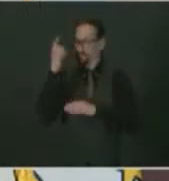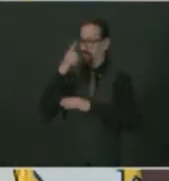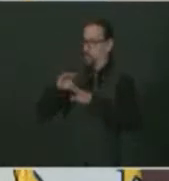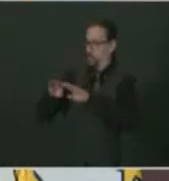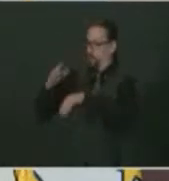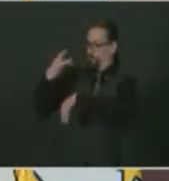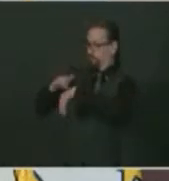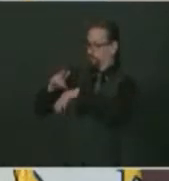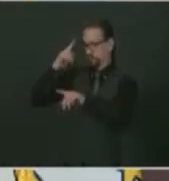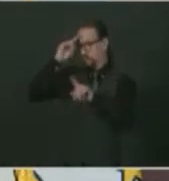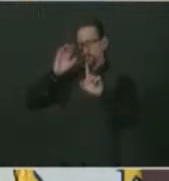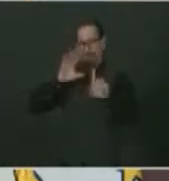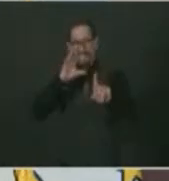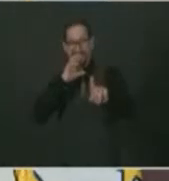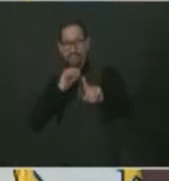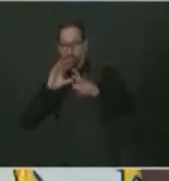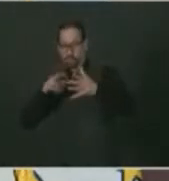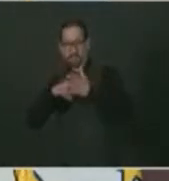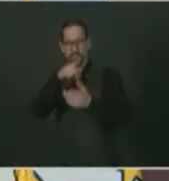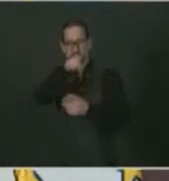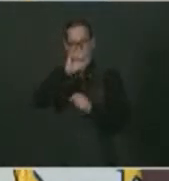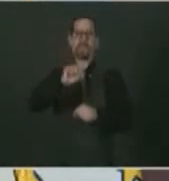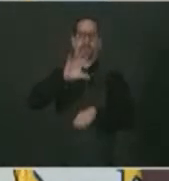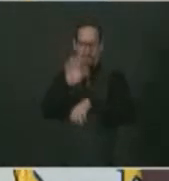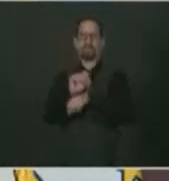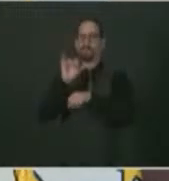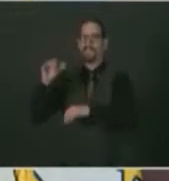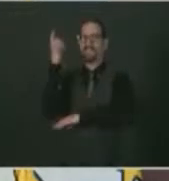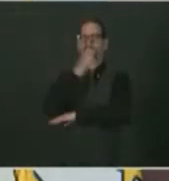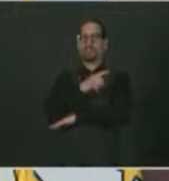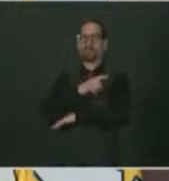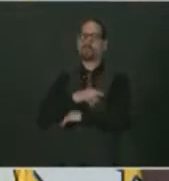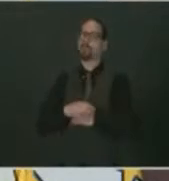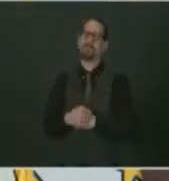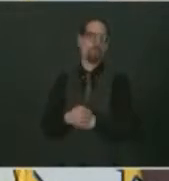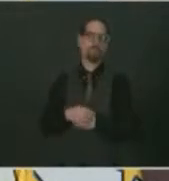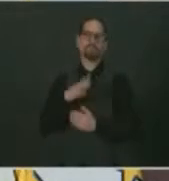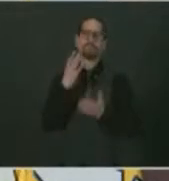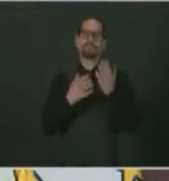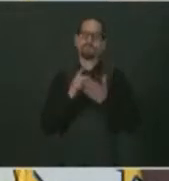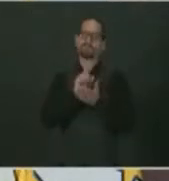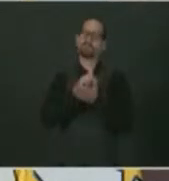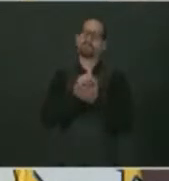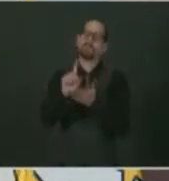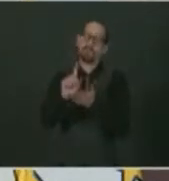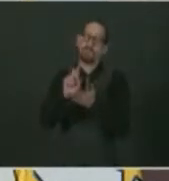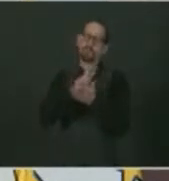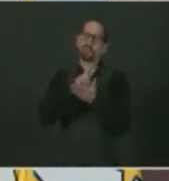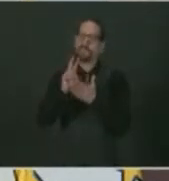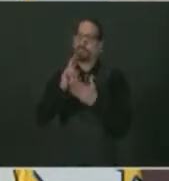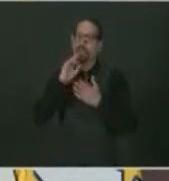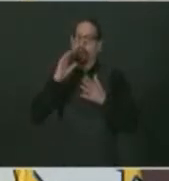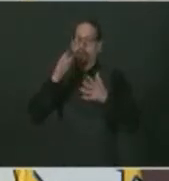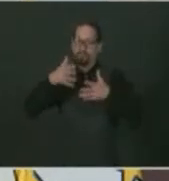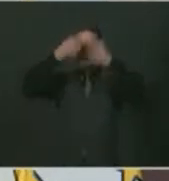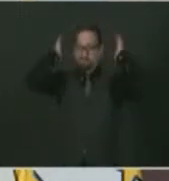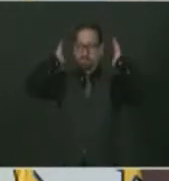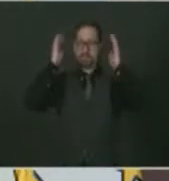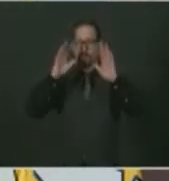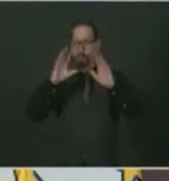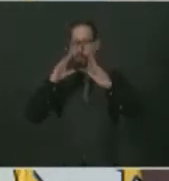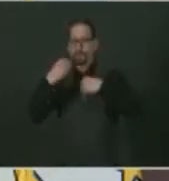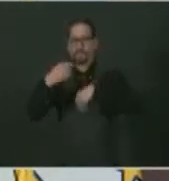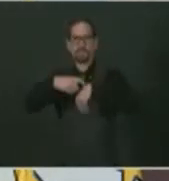people in each age group will be able to have an appointment within a week or 2 after they become eligible. This